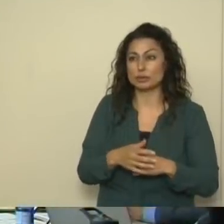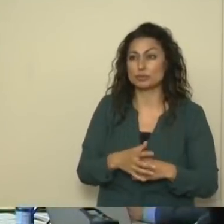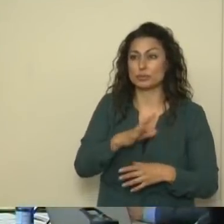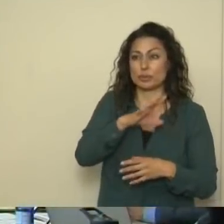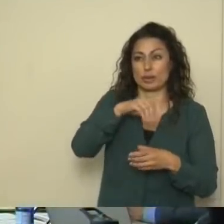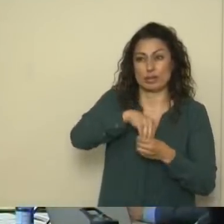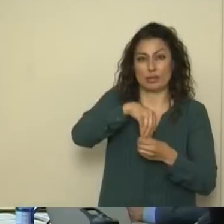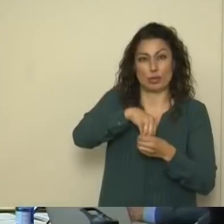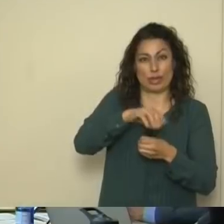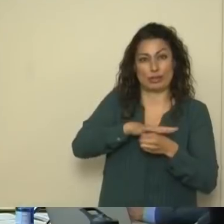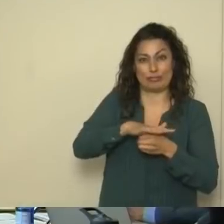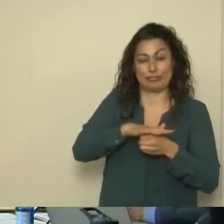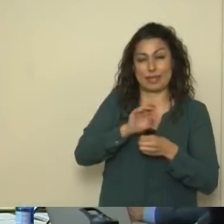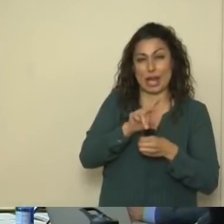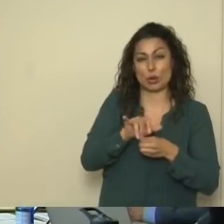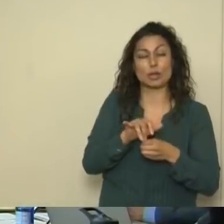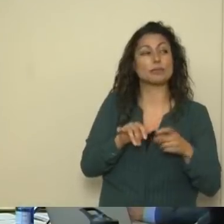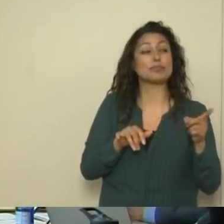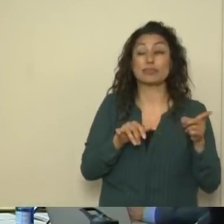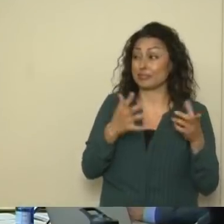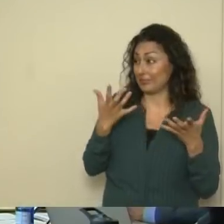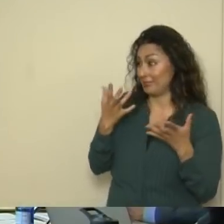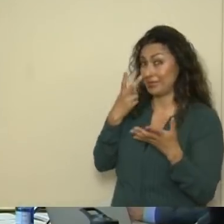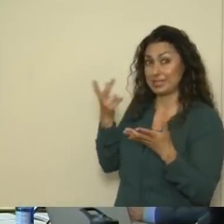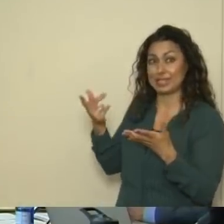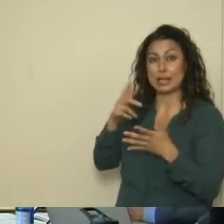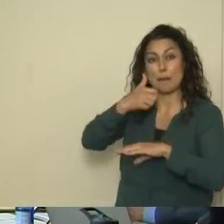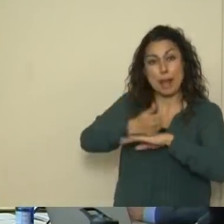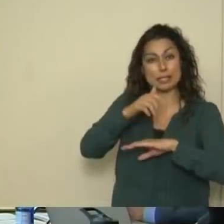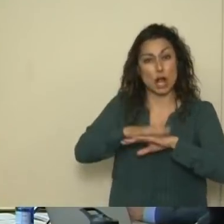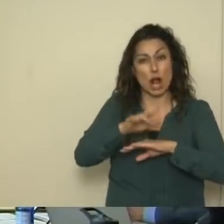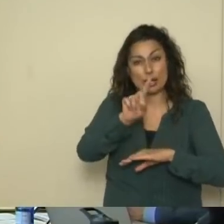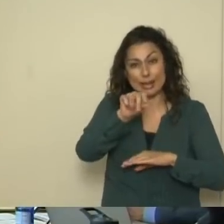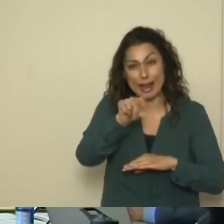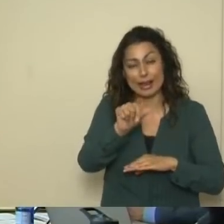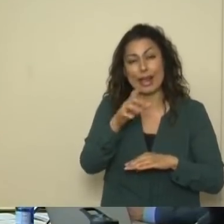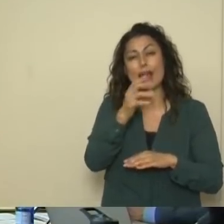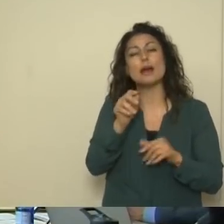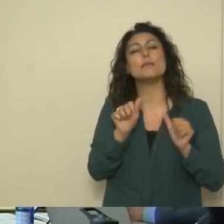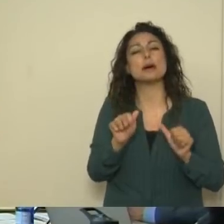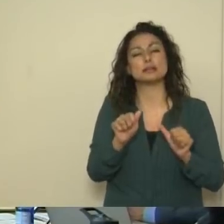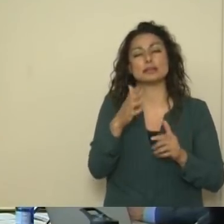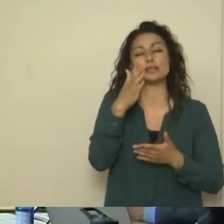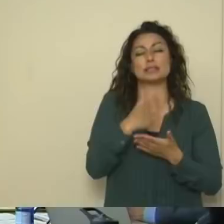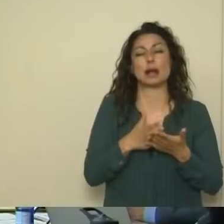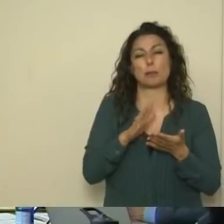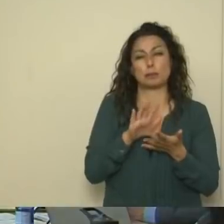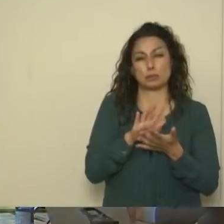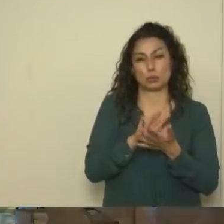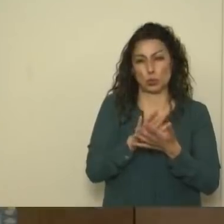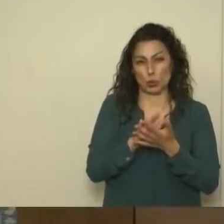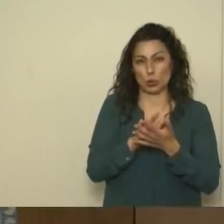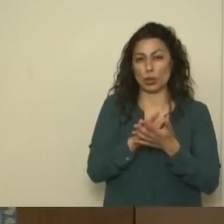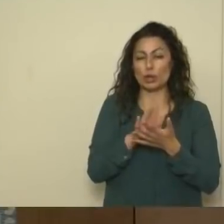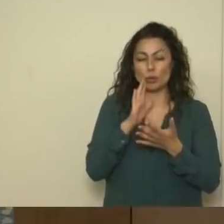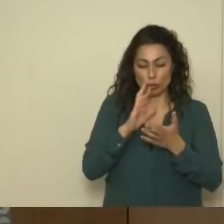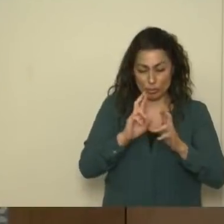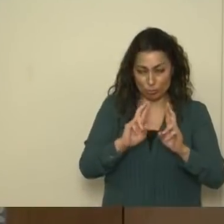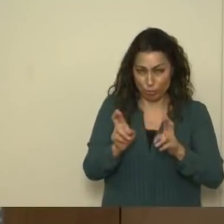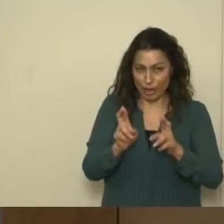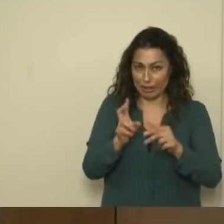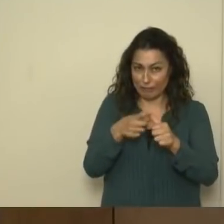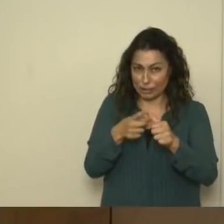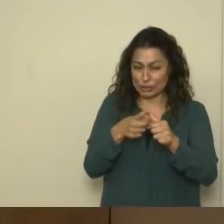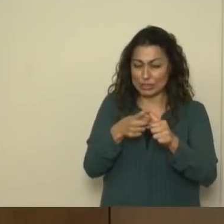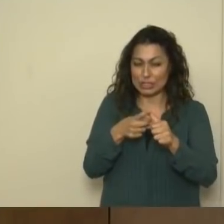So again, data-driven. Possibility that some schools will be ready